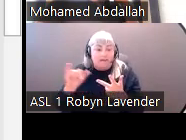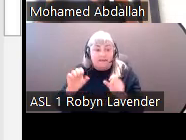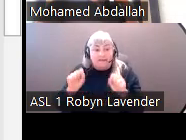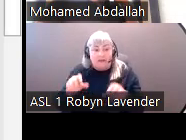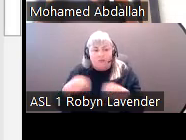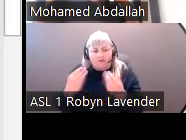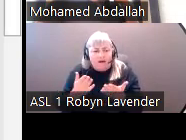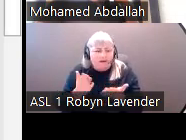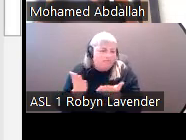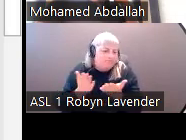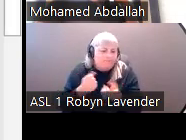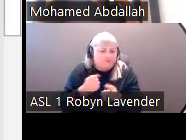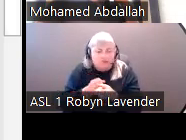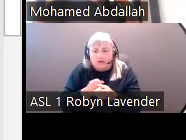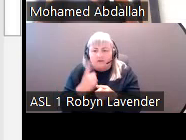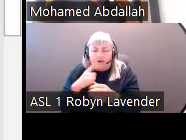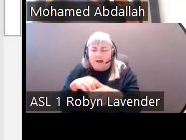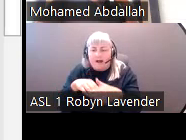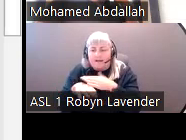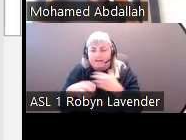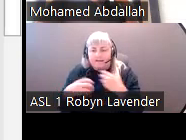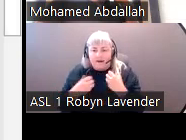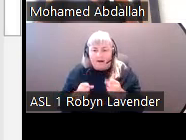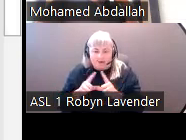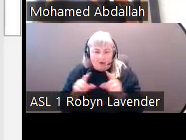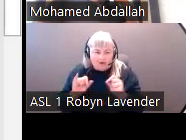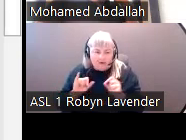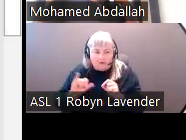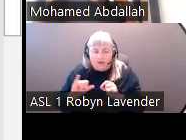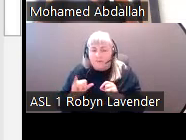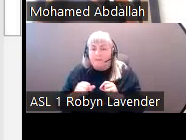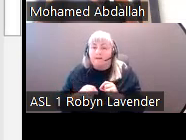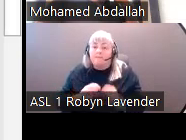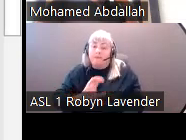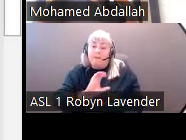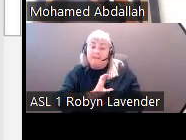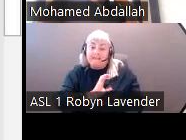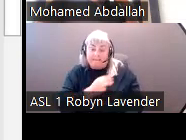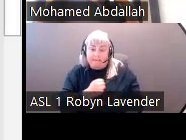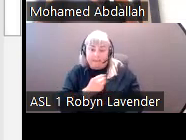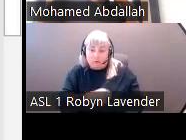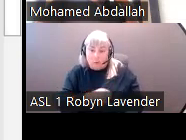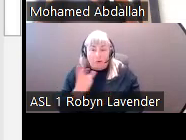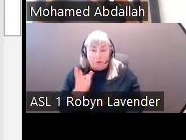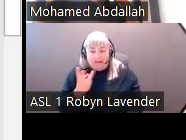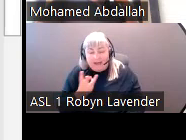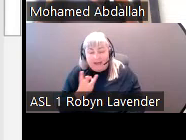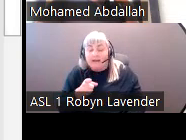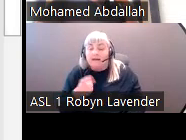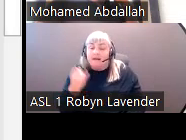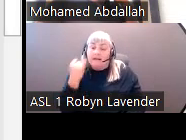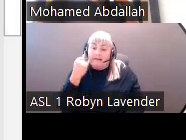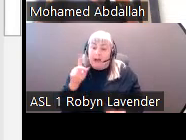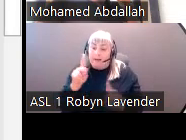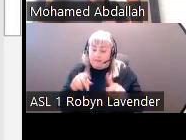our safe suite, we have a partnership with our Winnipeg police. So police are notified when an individual enters our